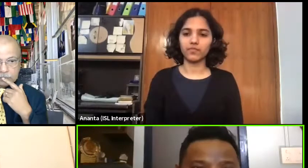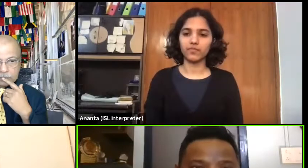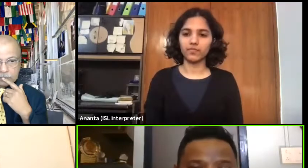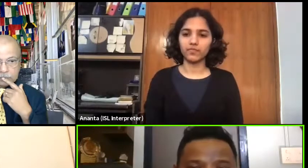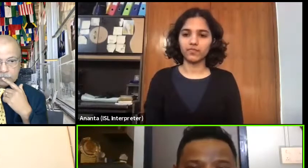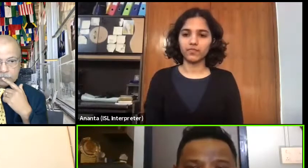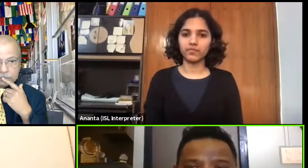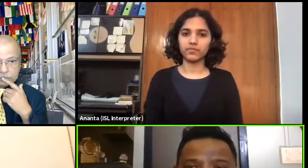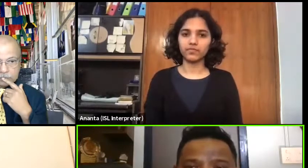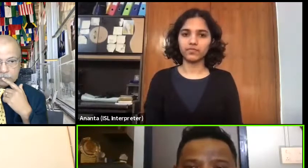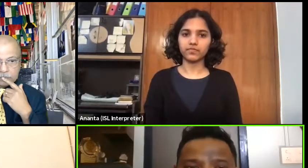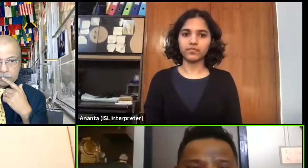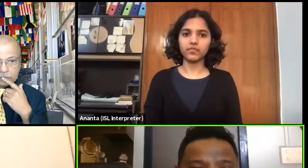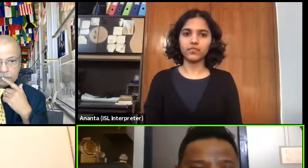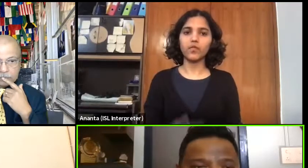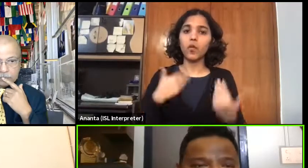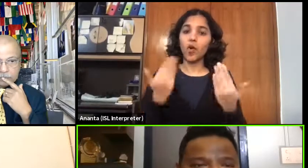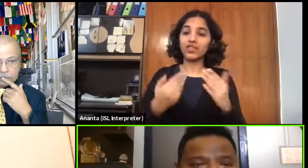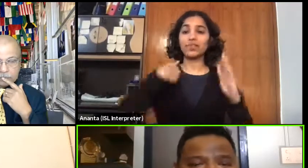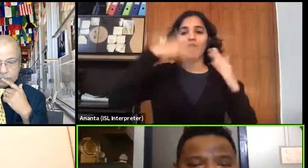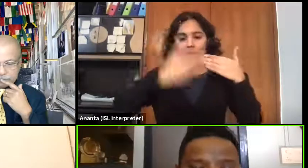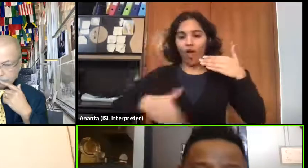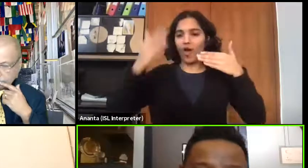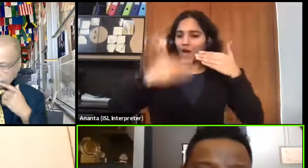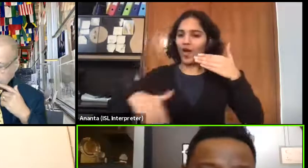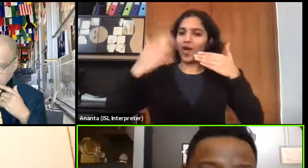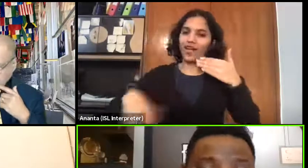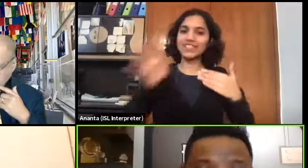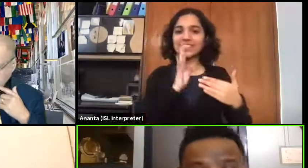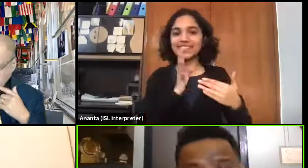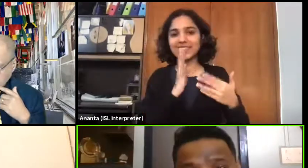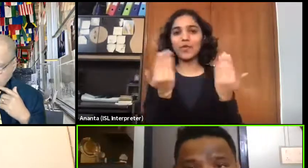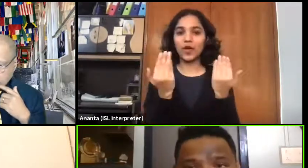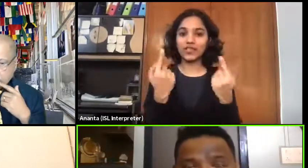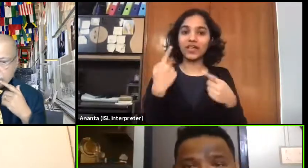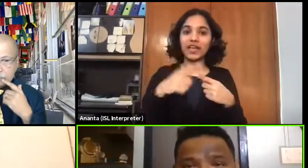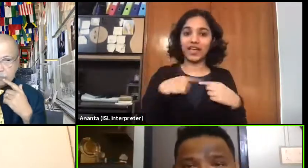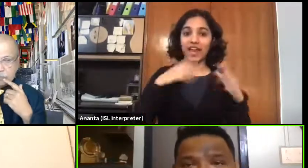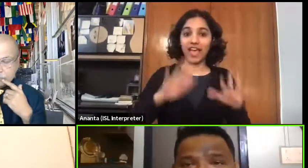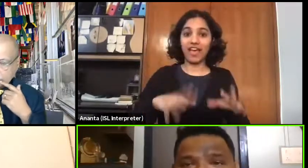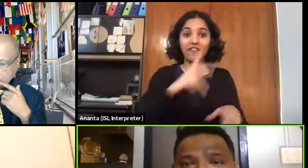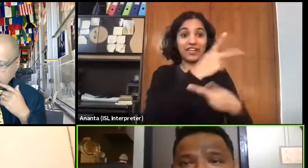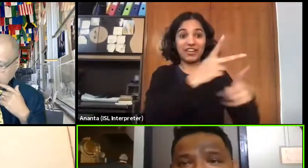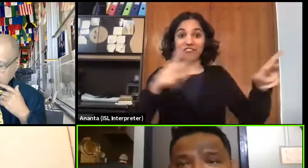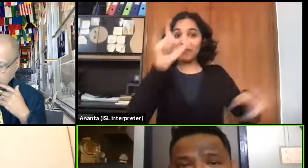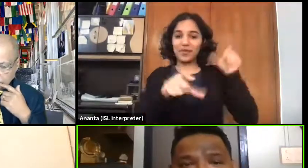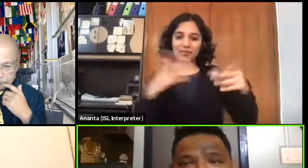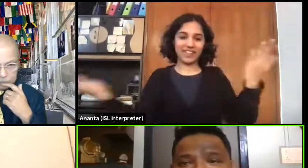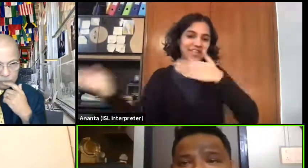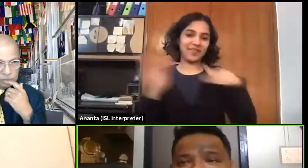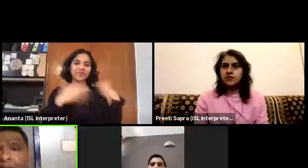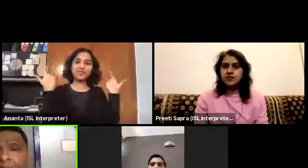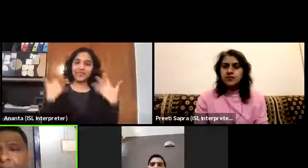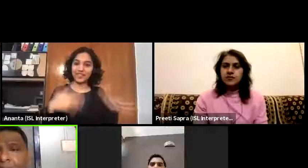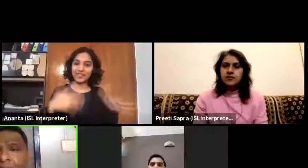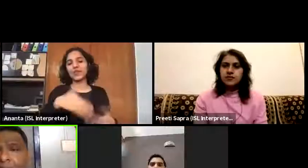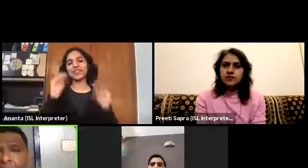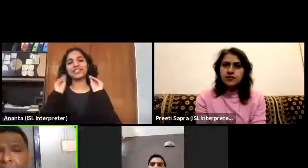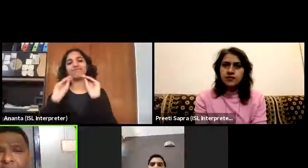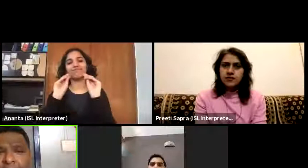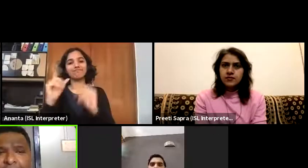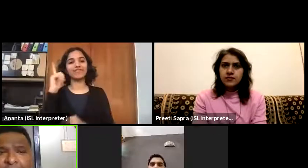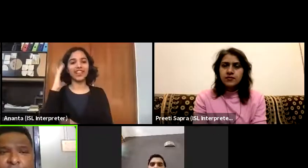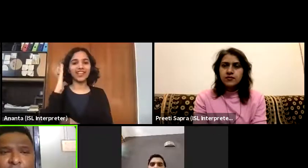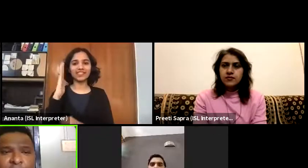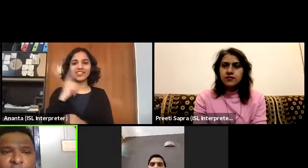One can go on and on. We have a very galaxy of people who are going to speak here